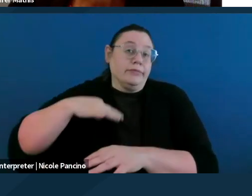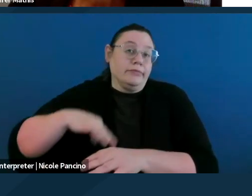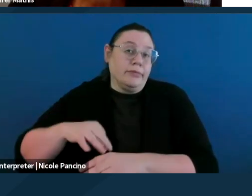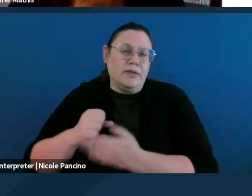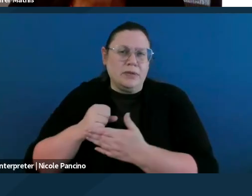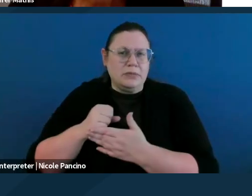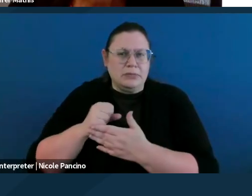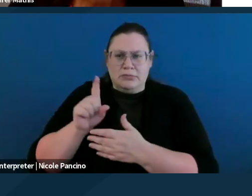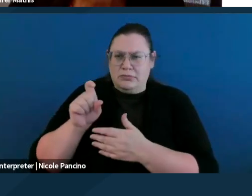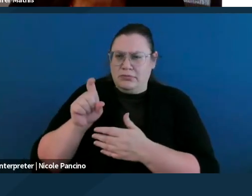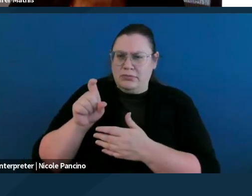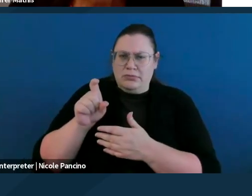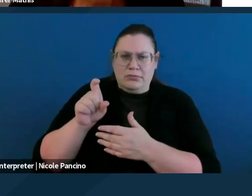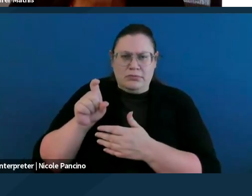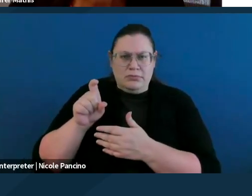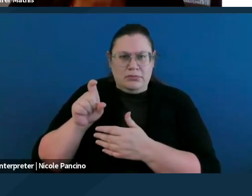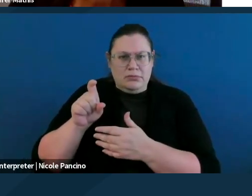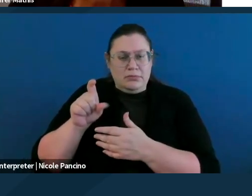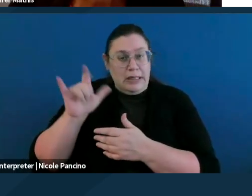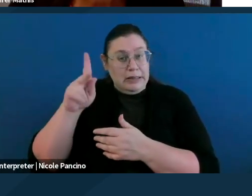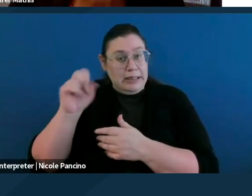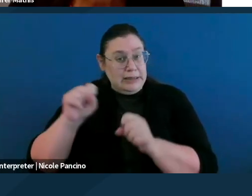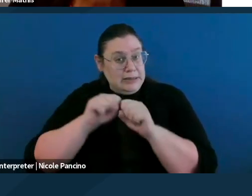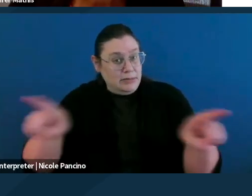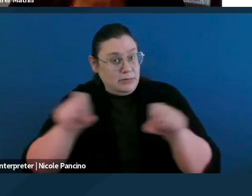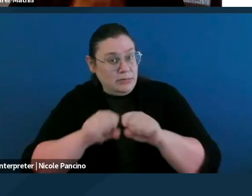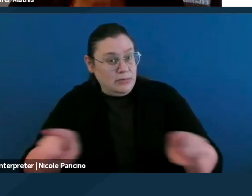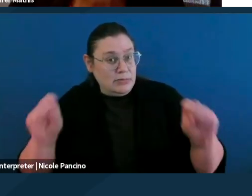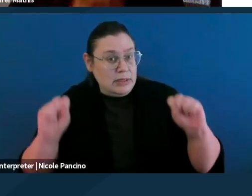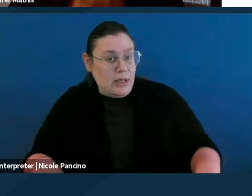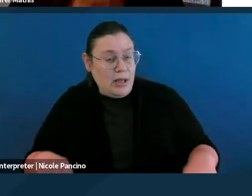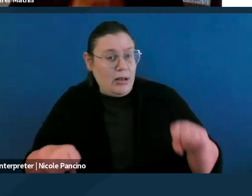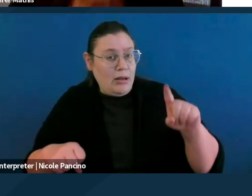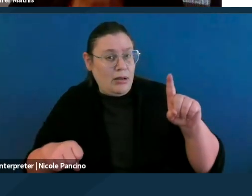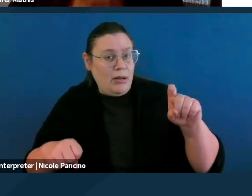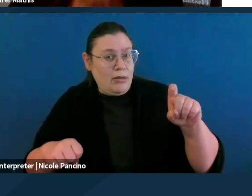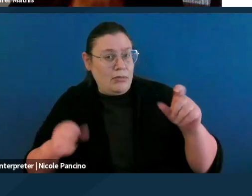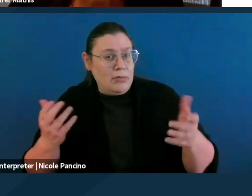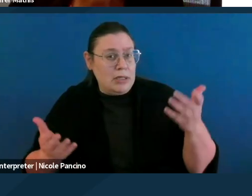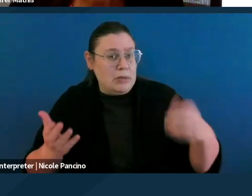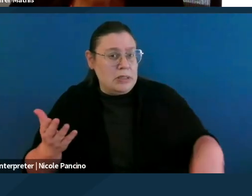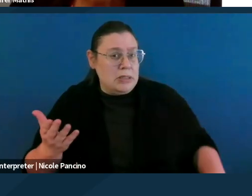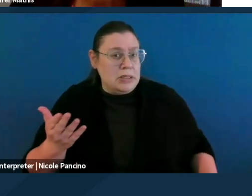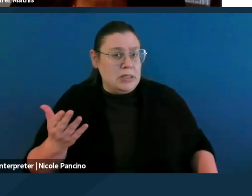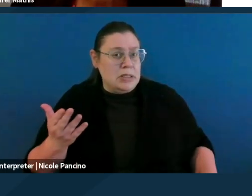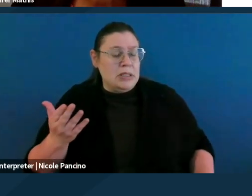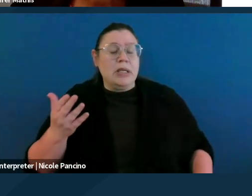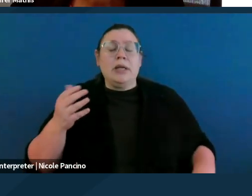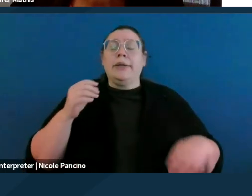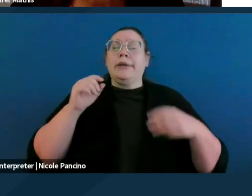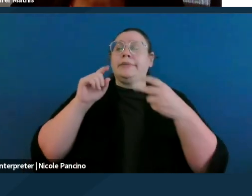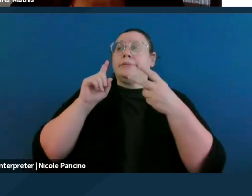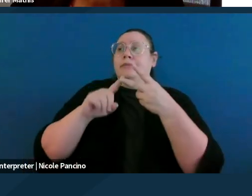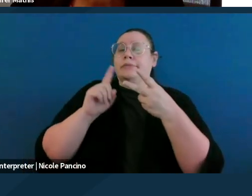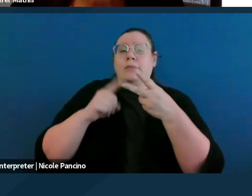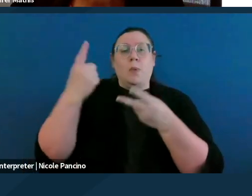if we can send these links to people, maybe. There's a